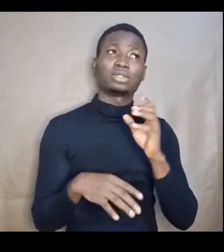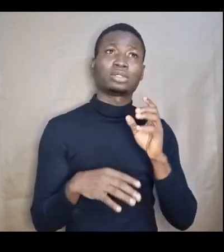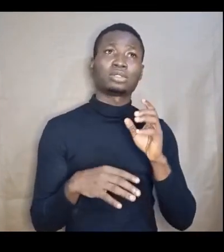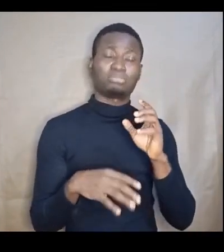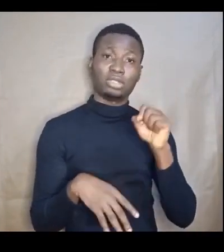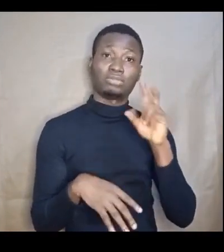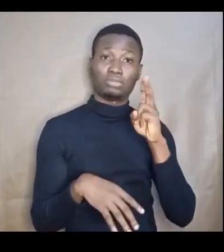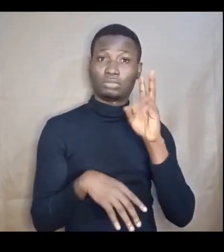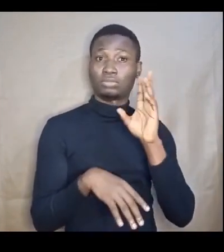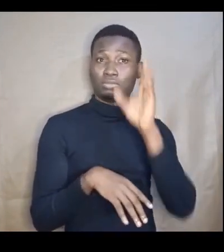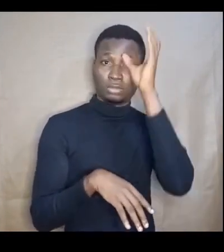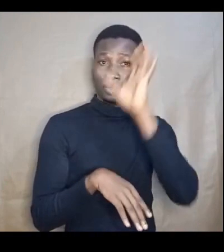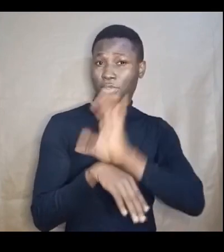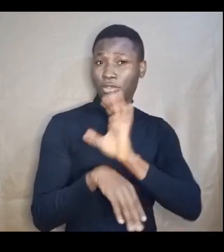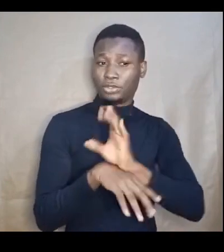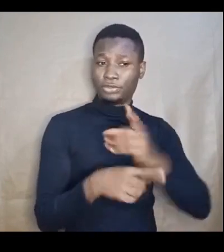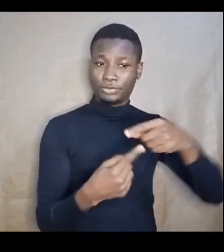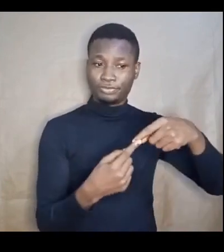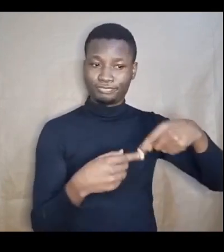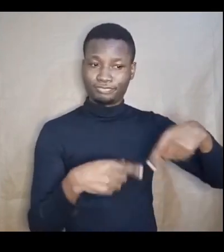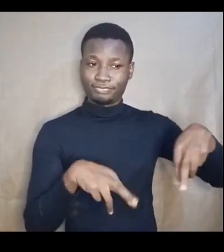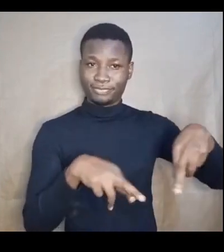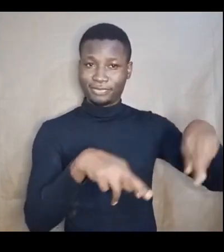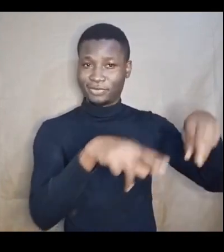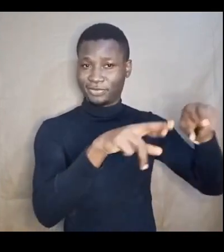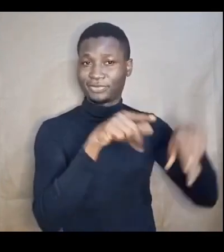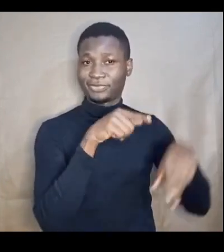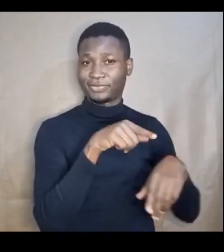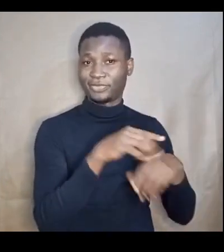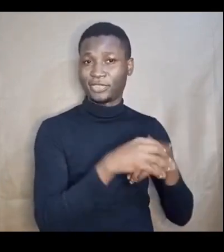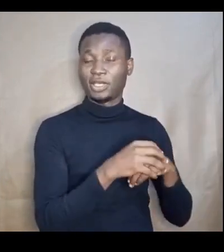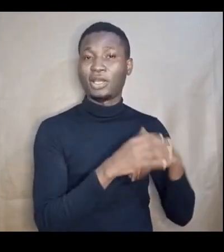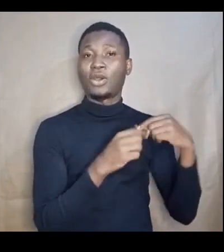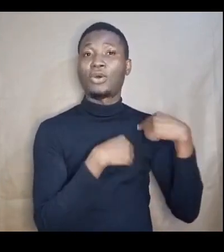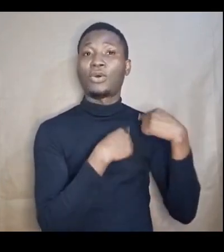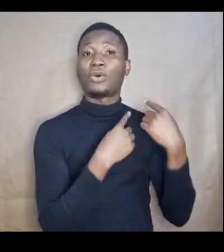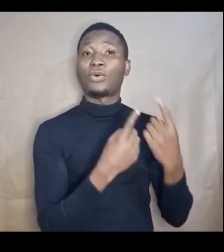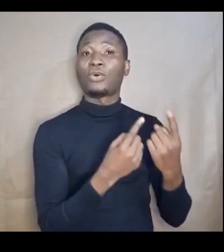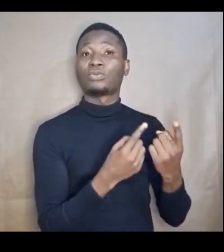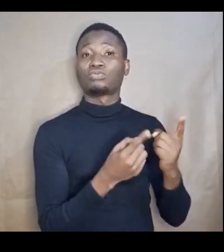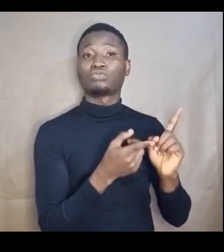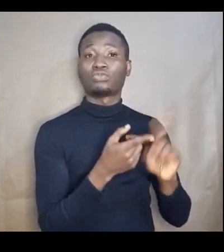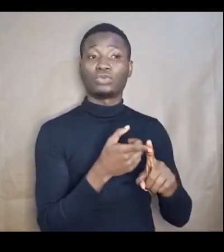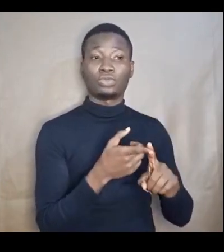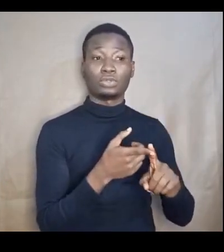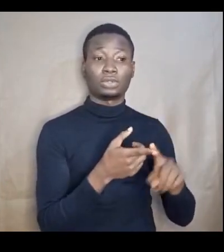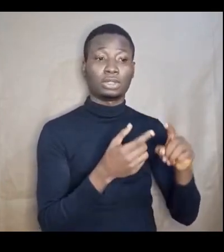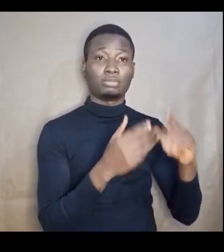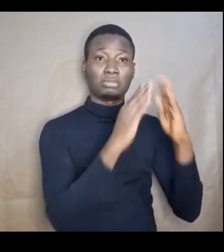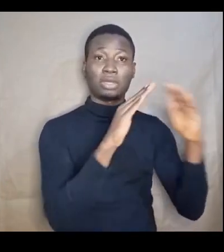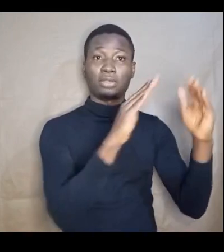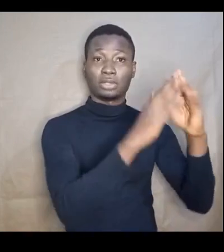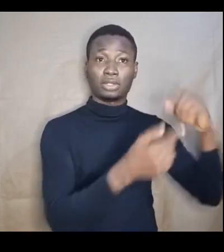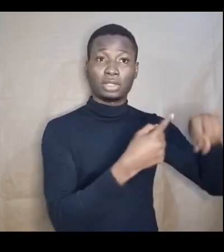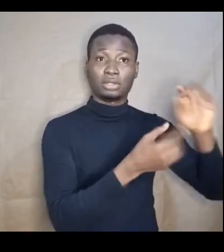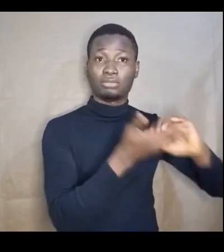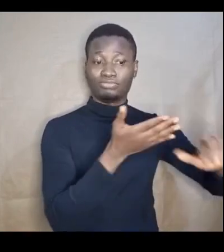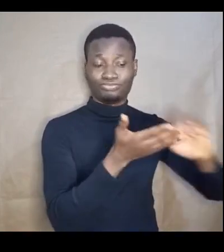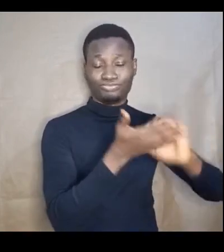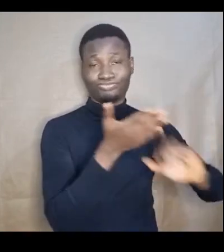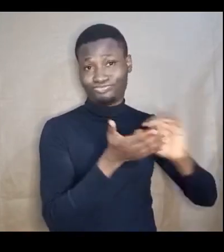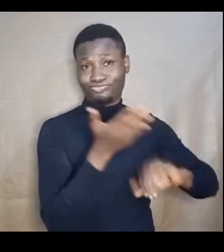parishes along that channel. All the parts that impinge on the drainage way are being taken away. And I understand